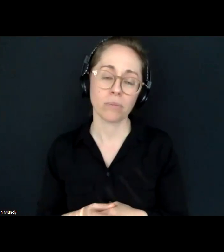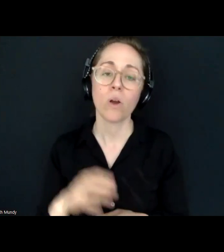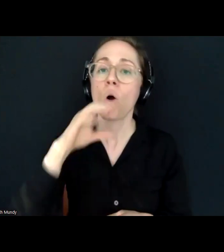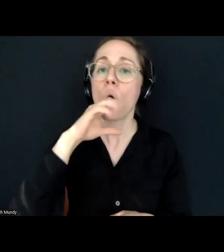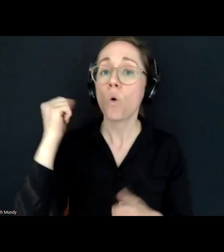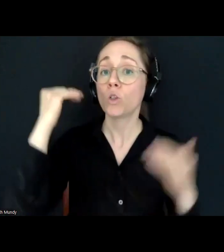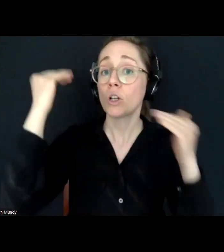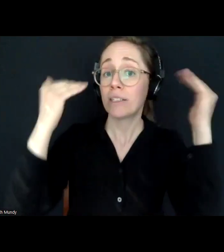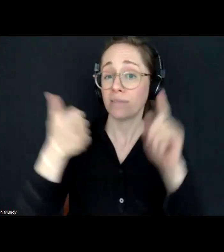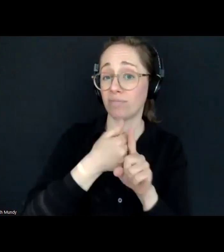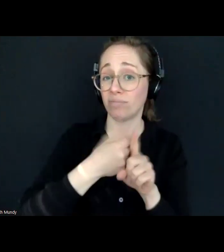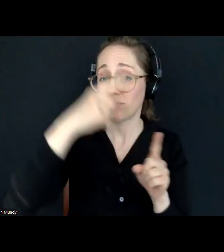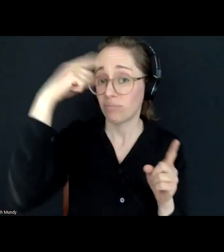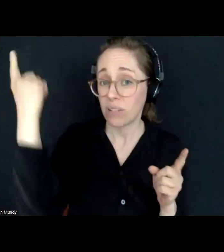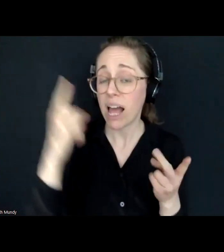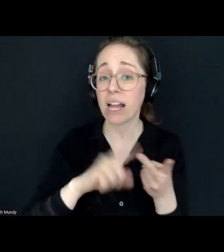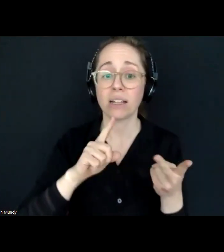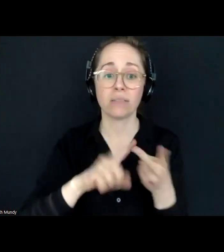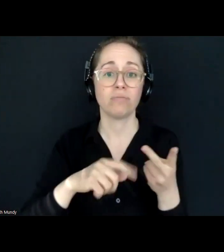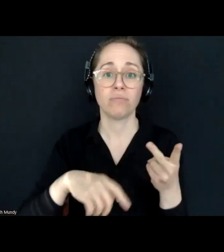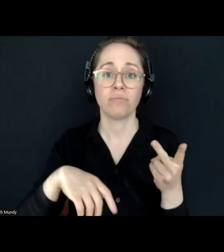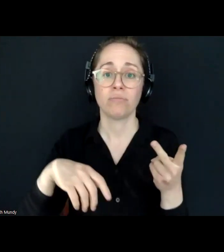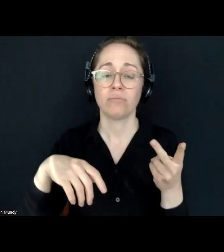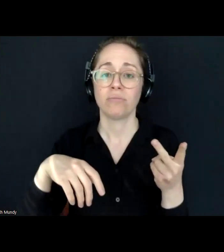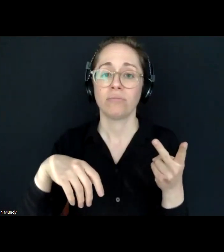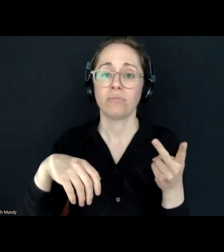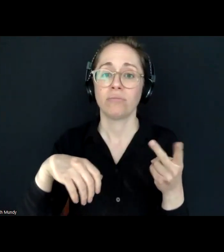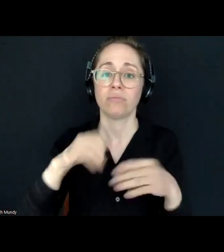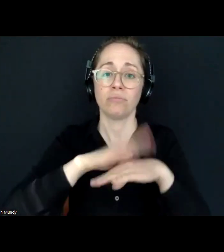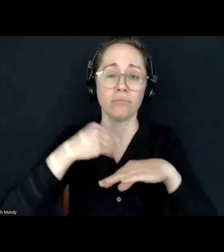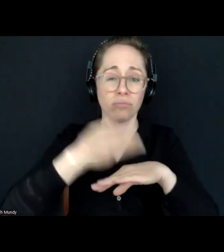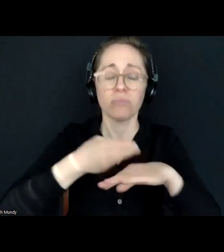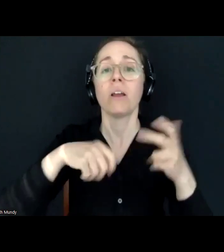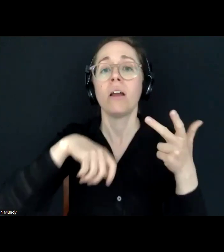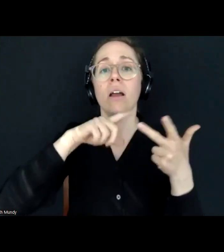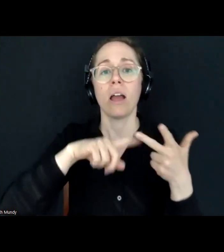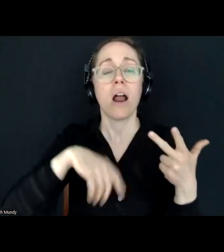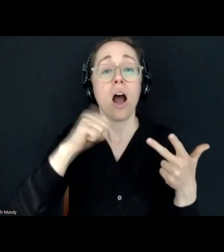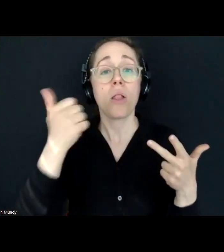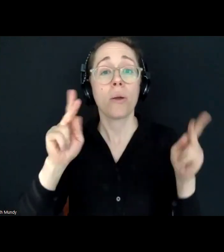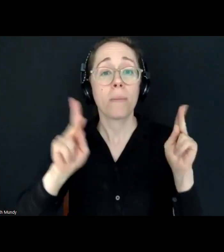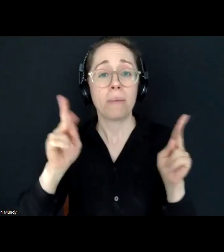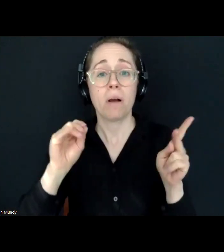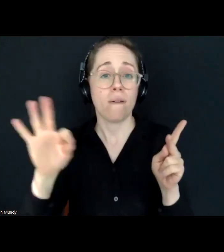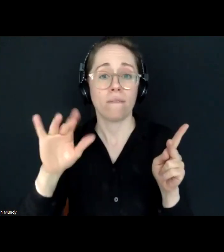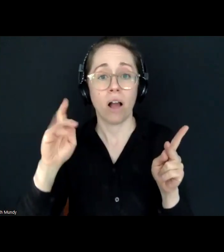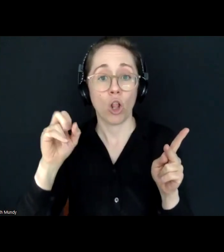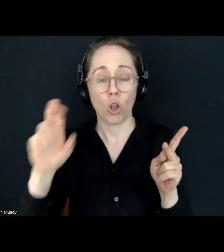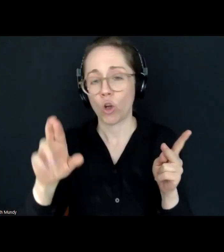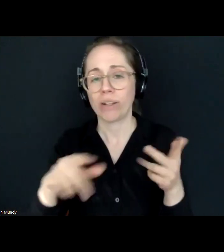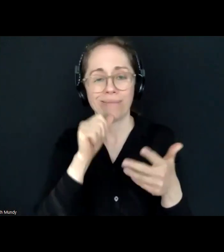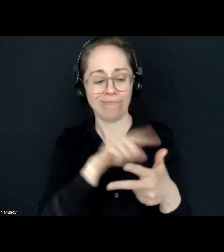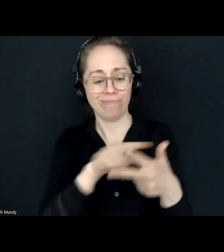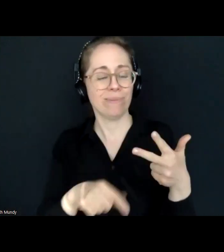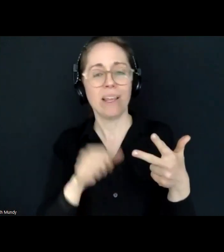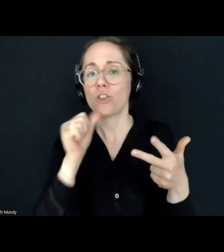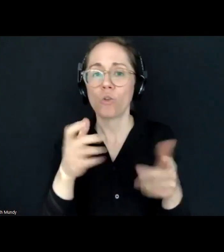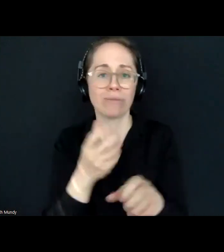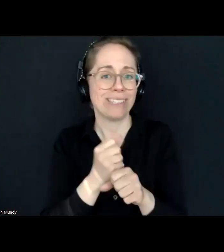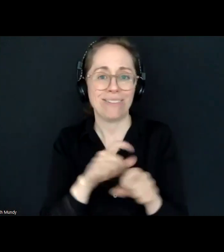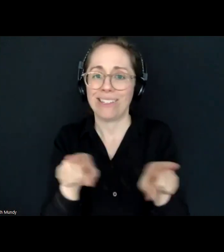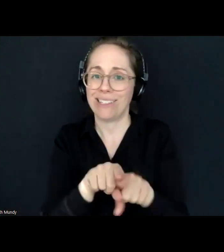Black, Indigenous, and other people of color do not receive the same services, supports